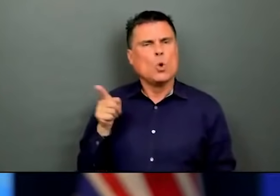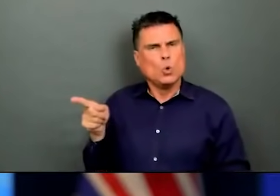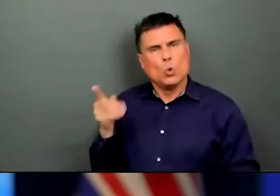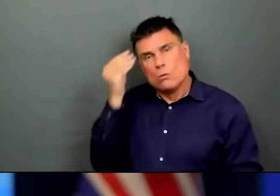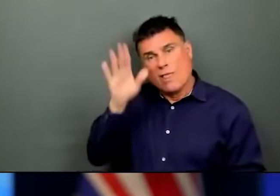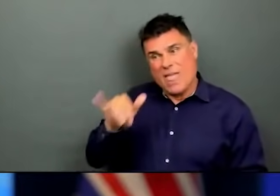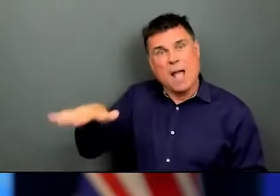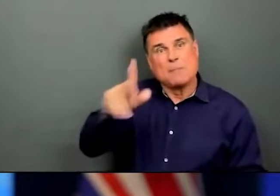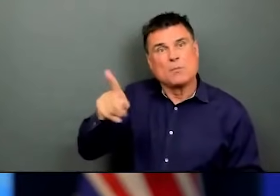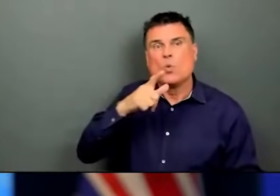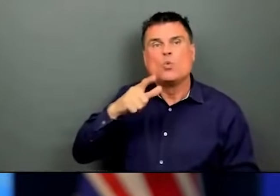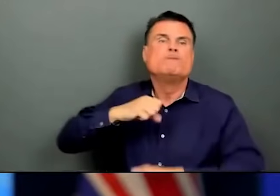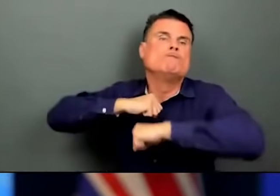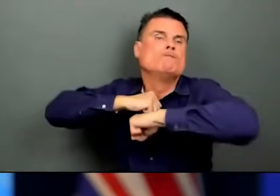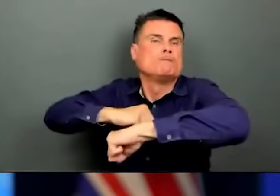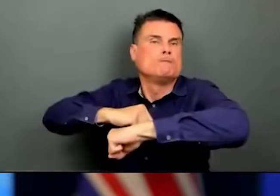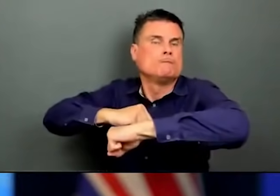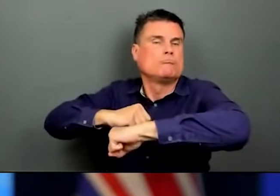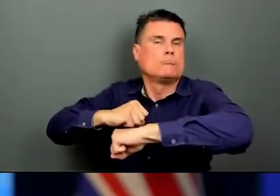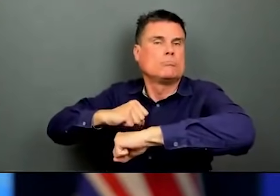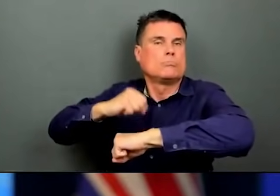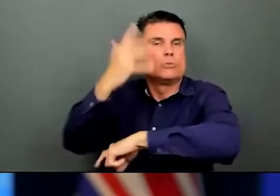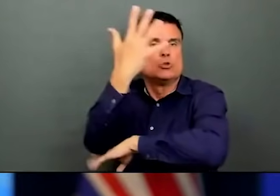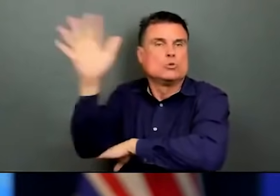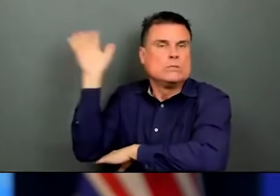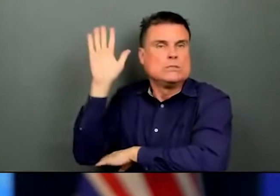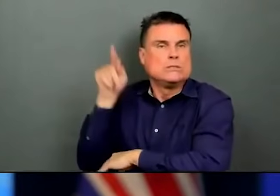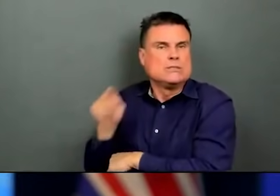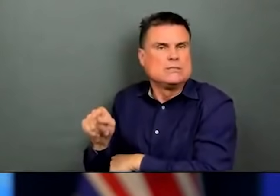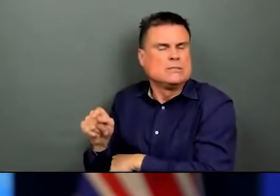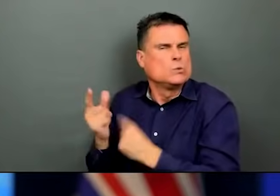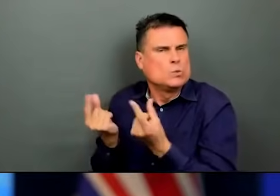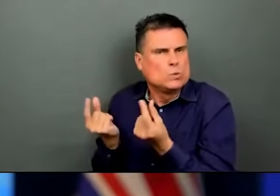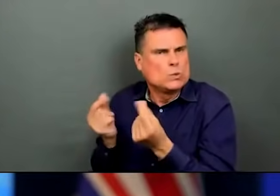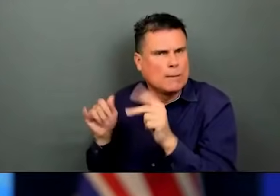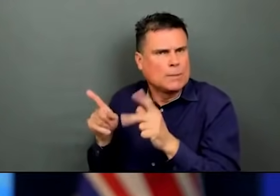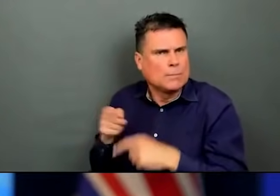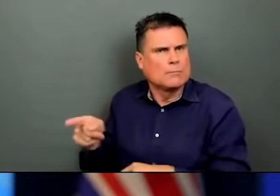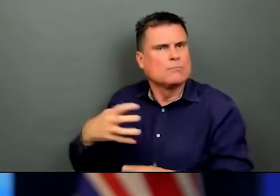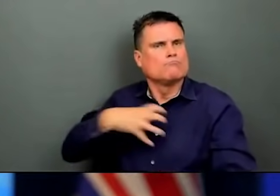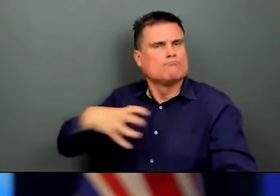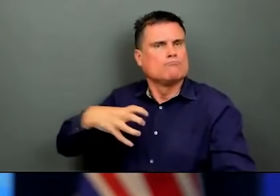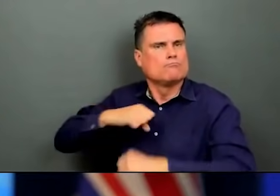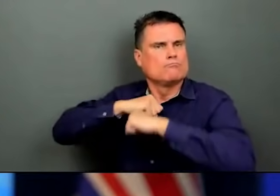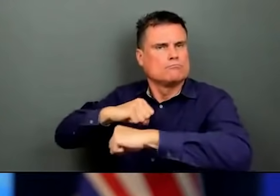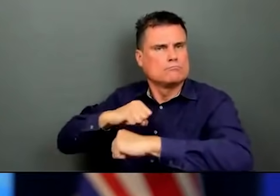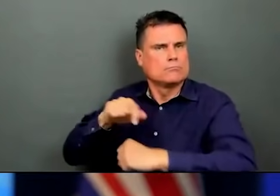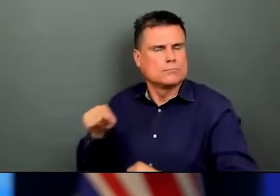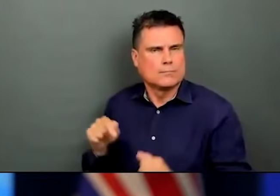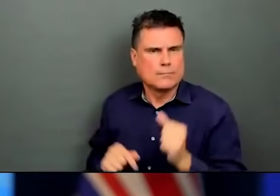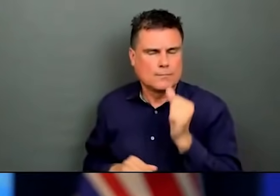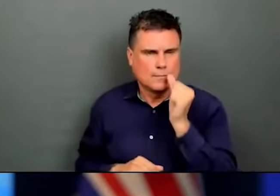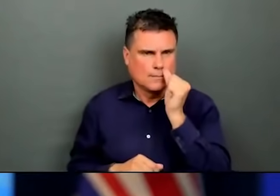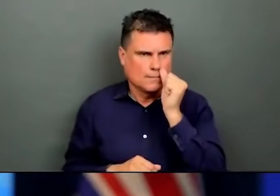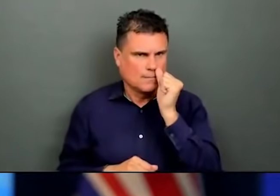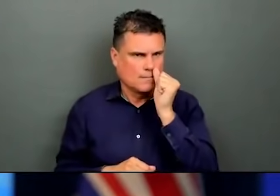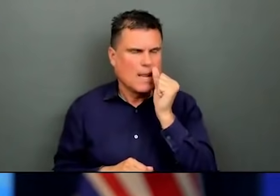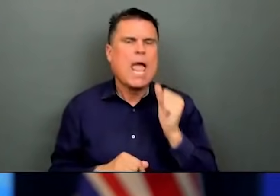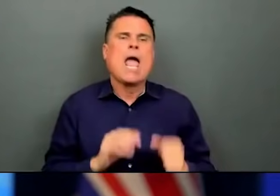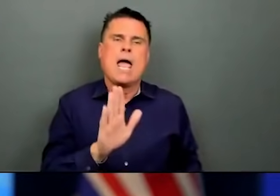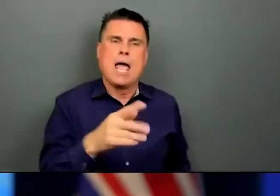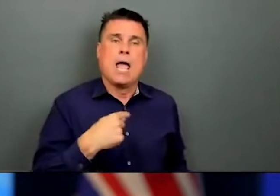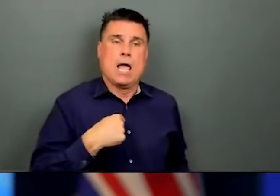to members in the legislature talk about this as the last stand. There are no others of more greater